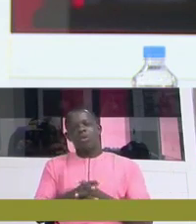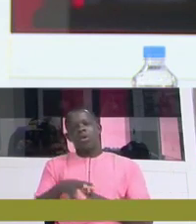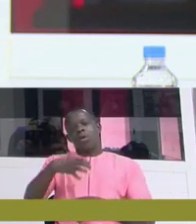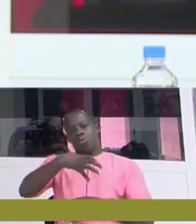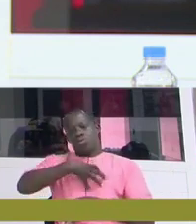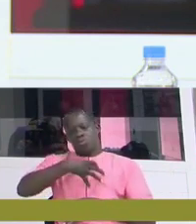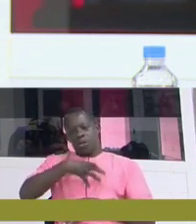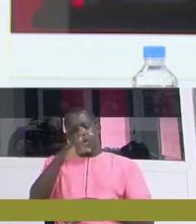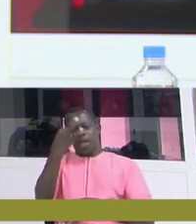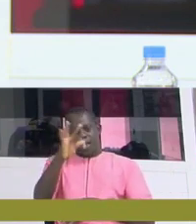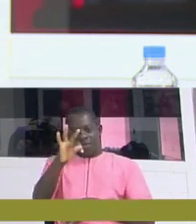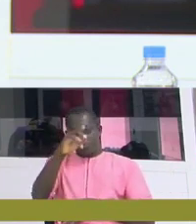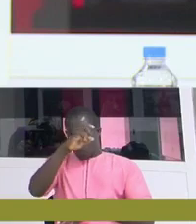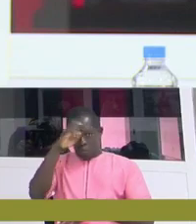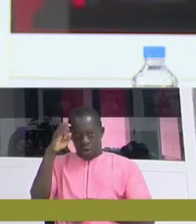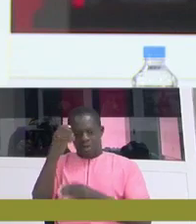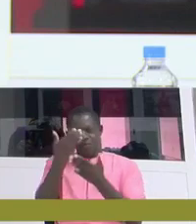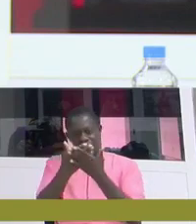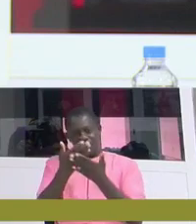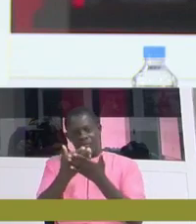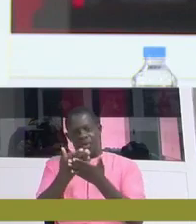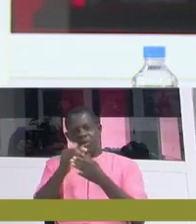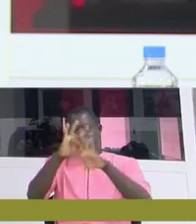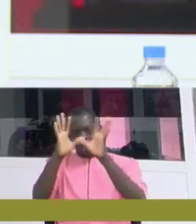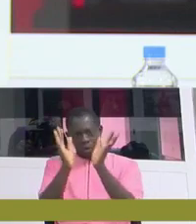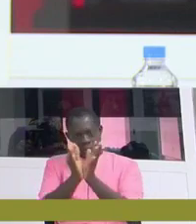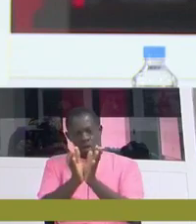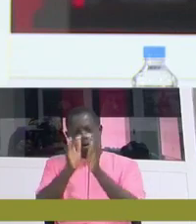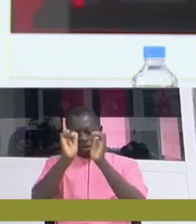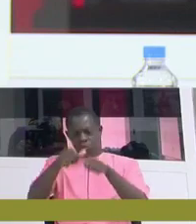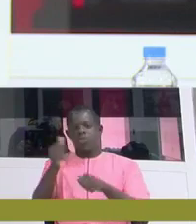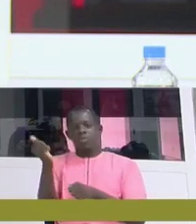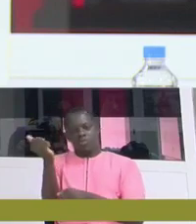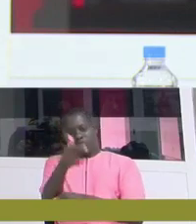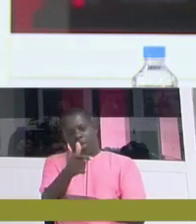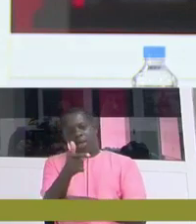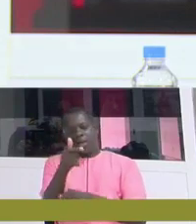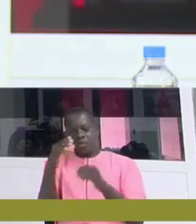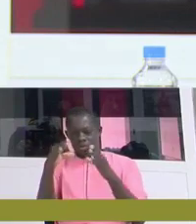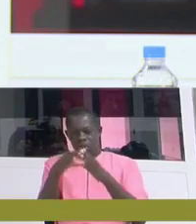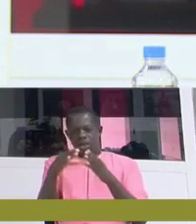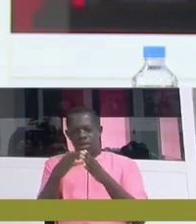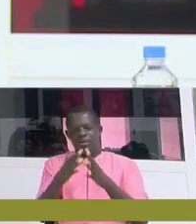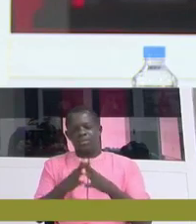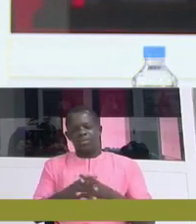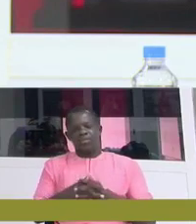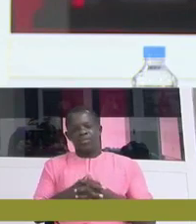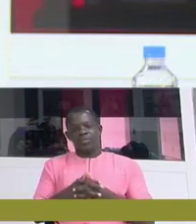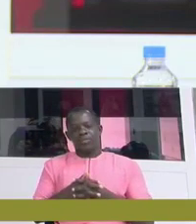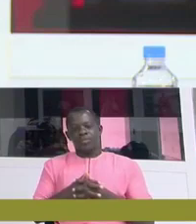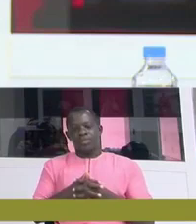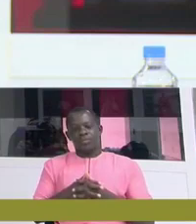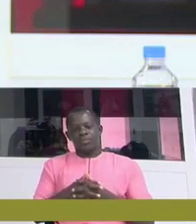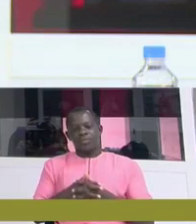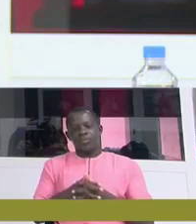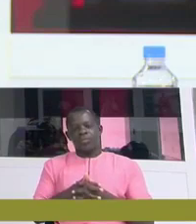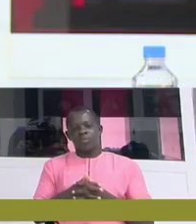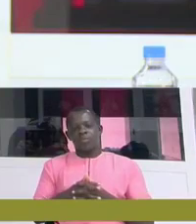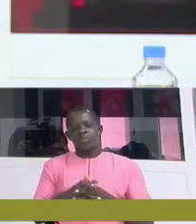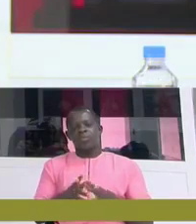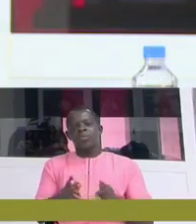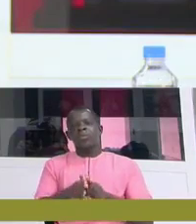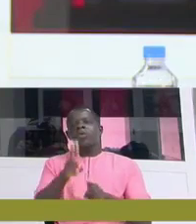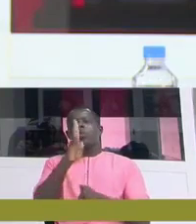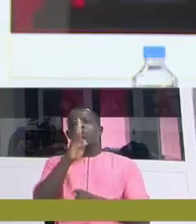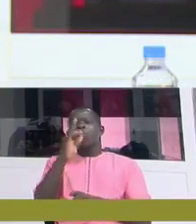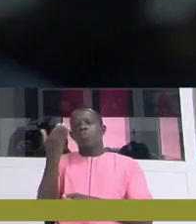He wants, when the work is completed, ay kodobe jo nyola. He will pay the money all at once. Who was he referring